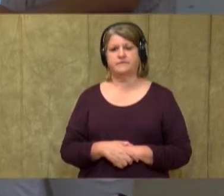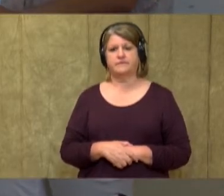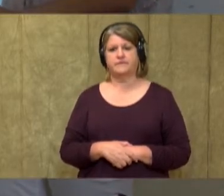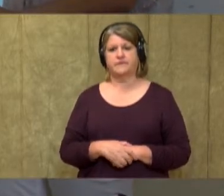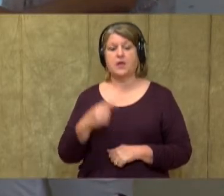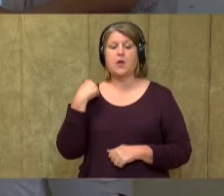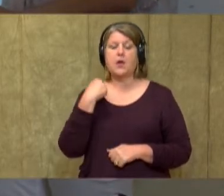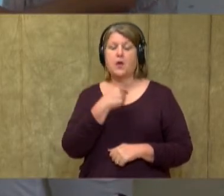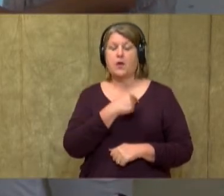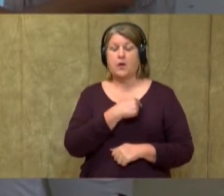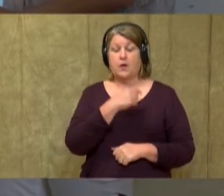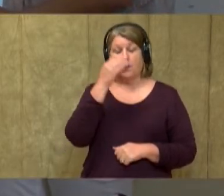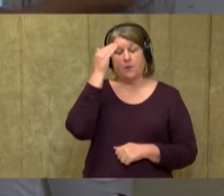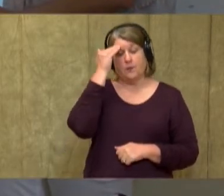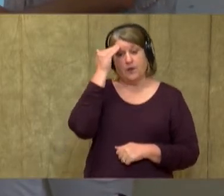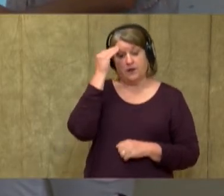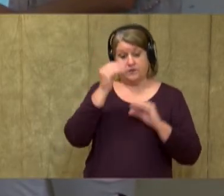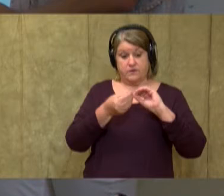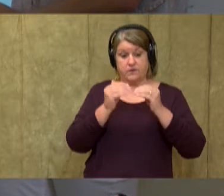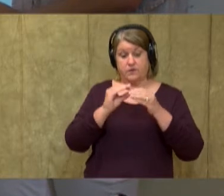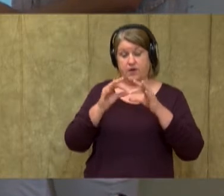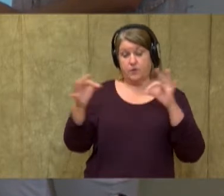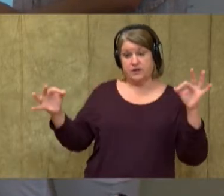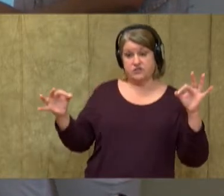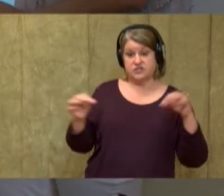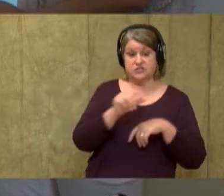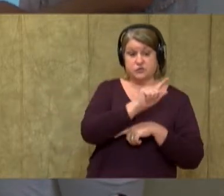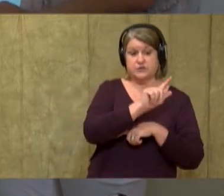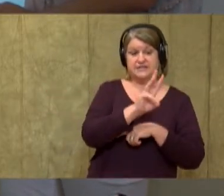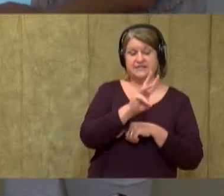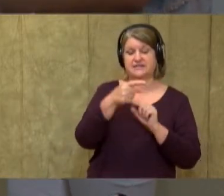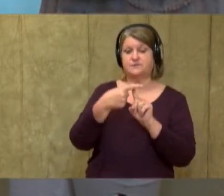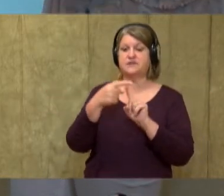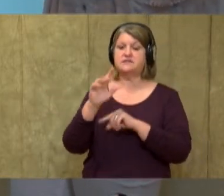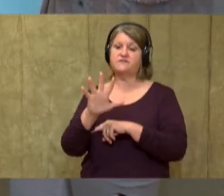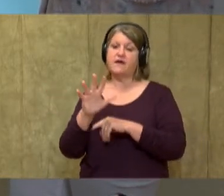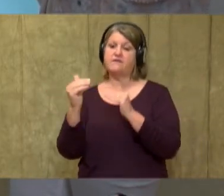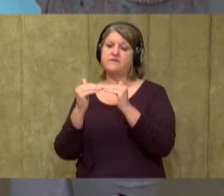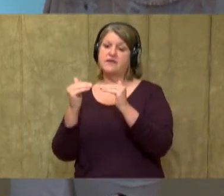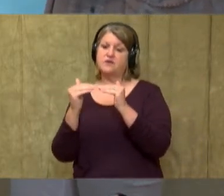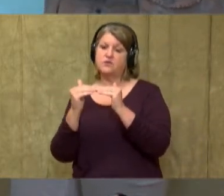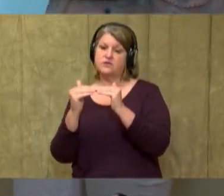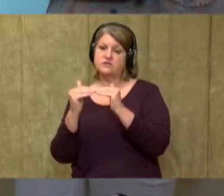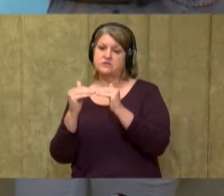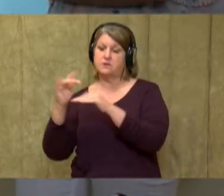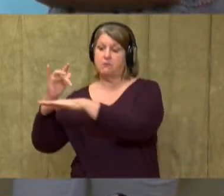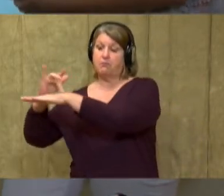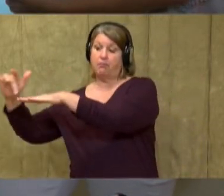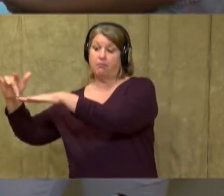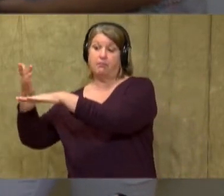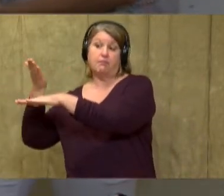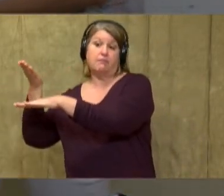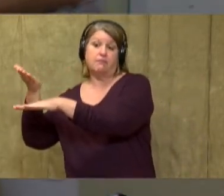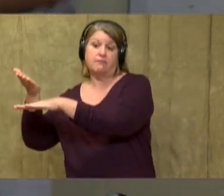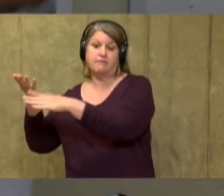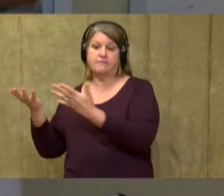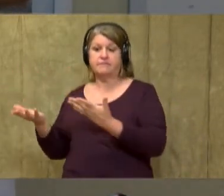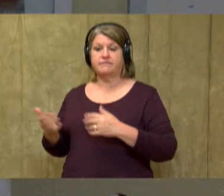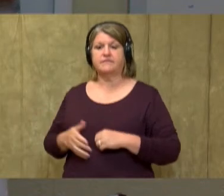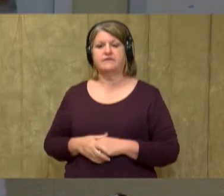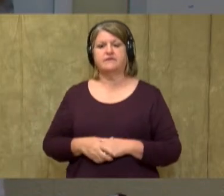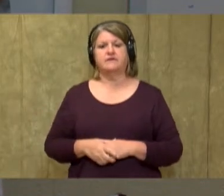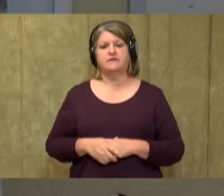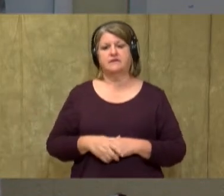So we know our equation is 26 plus 5 equals the blank. Let's